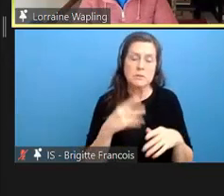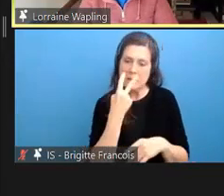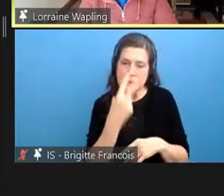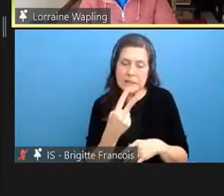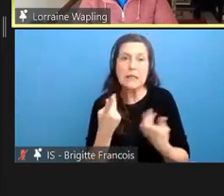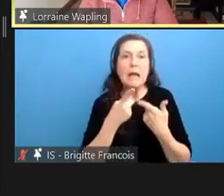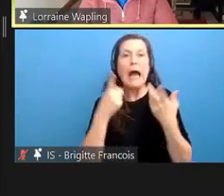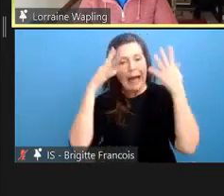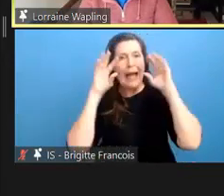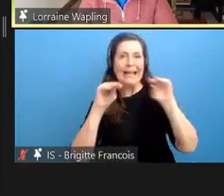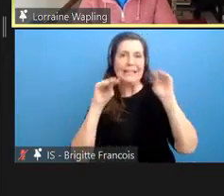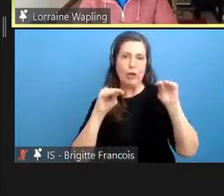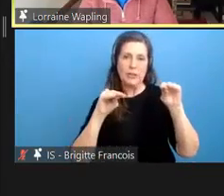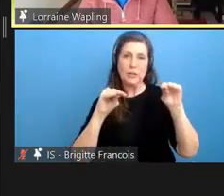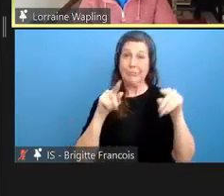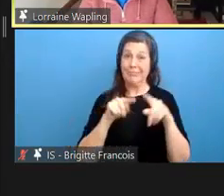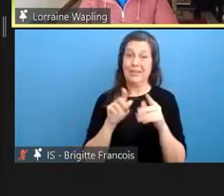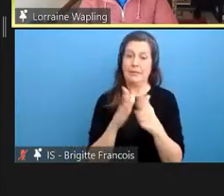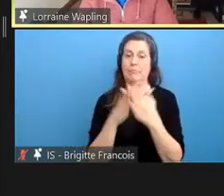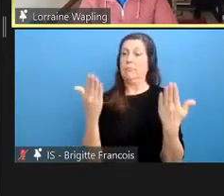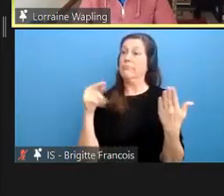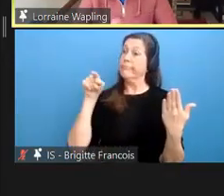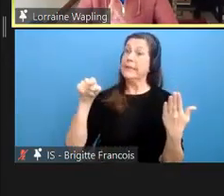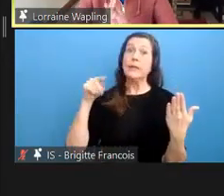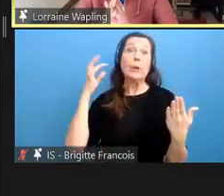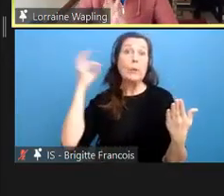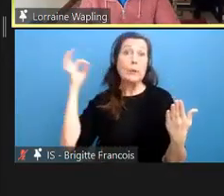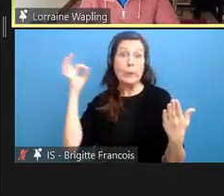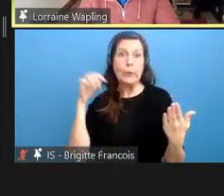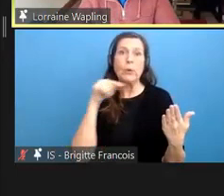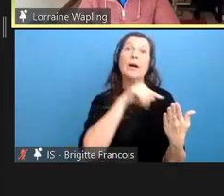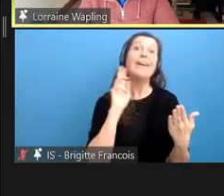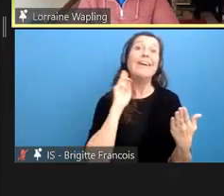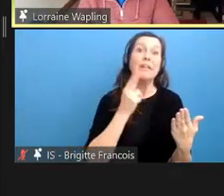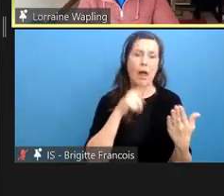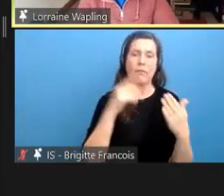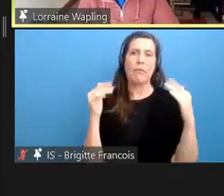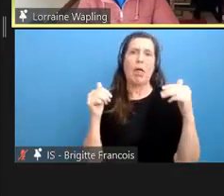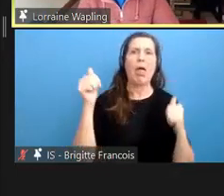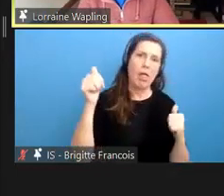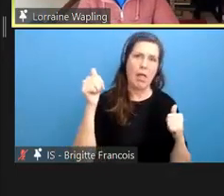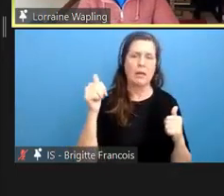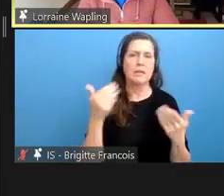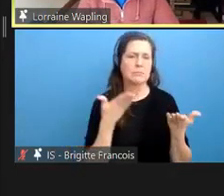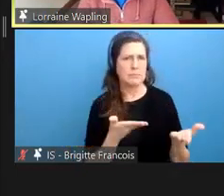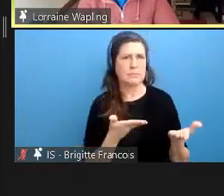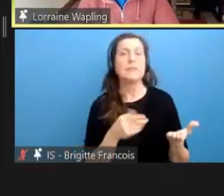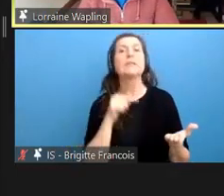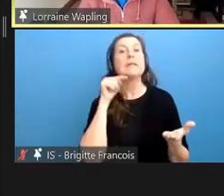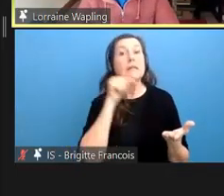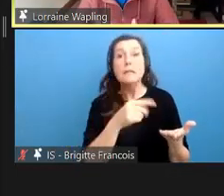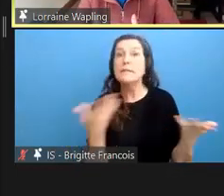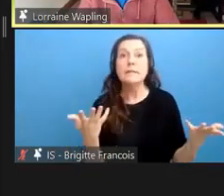in education against their hearing peers. Part of that will be due to the fact that they've